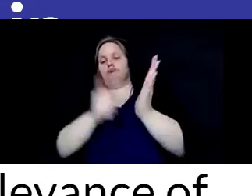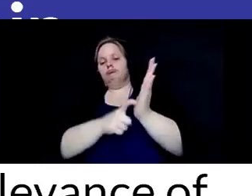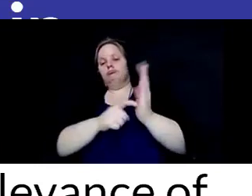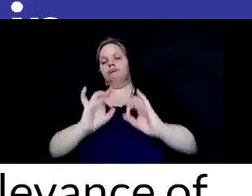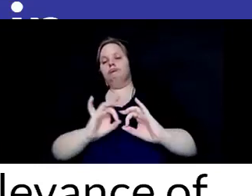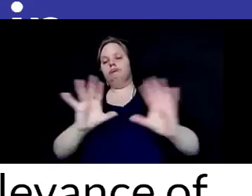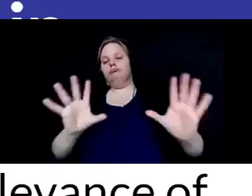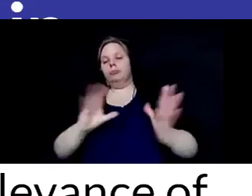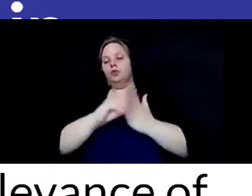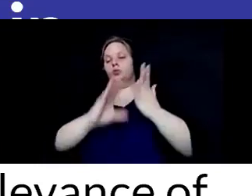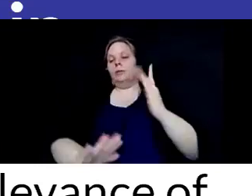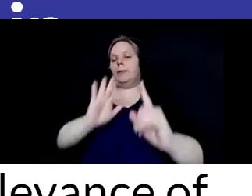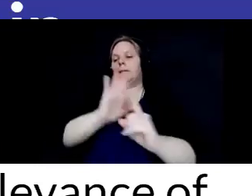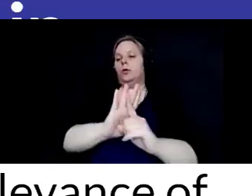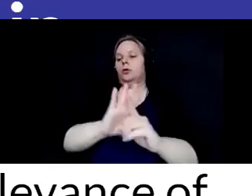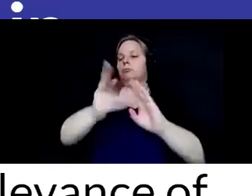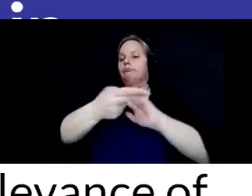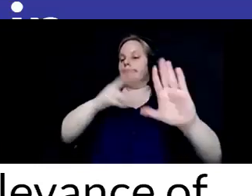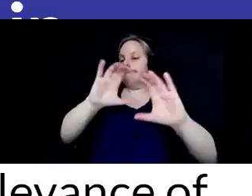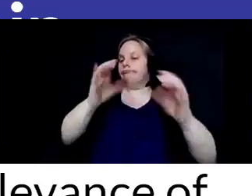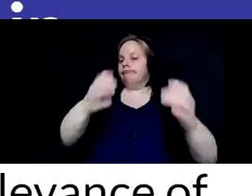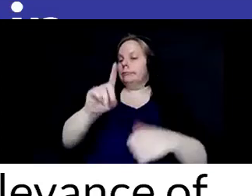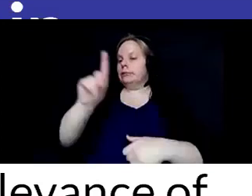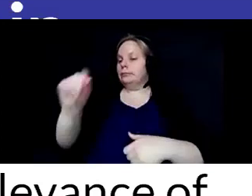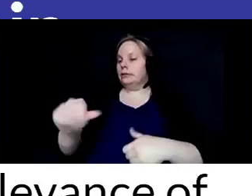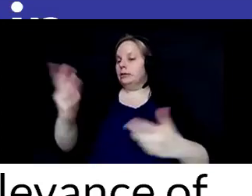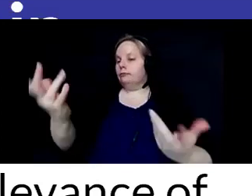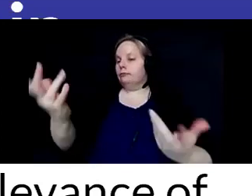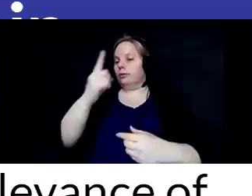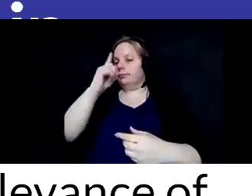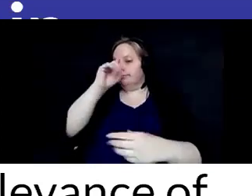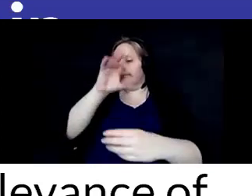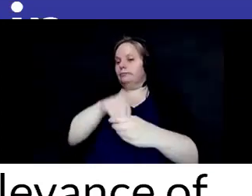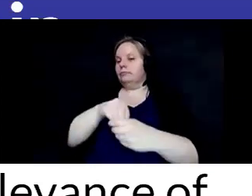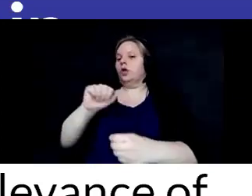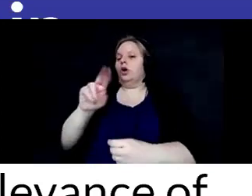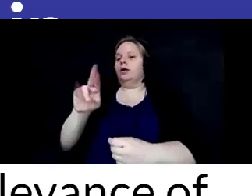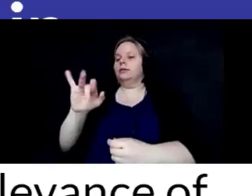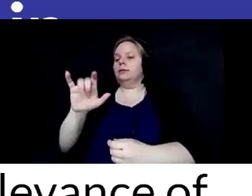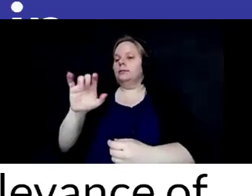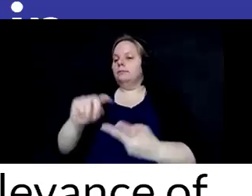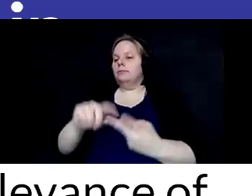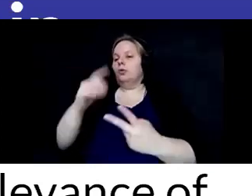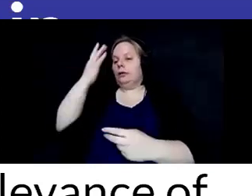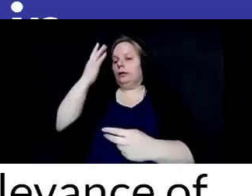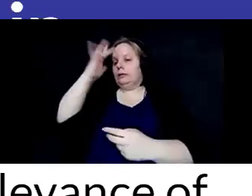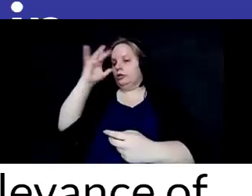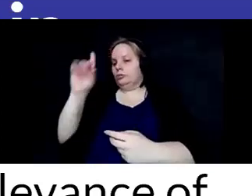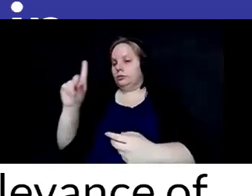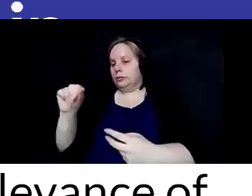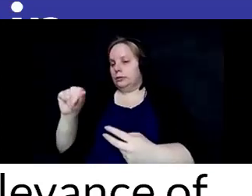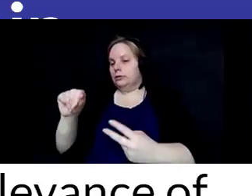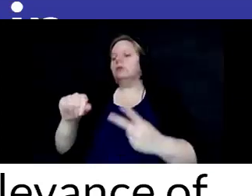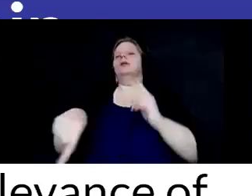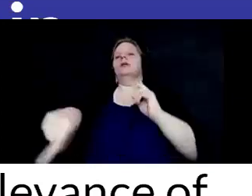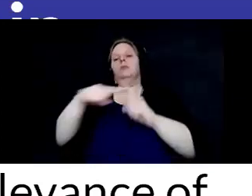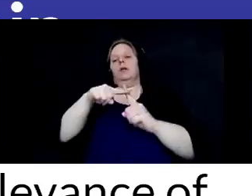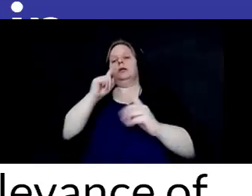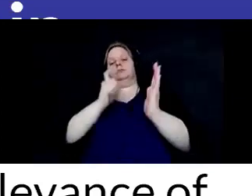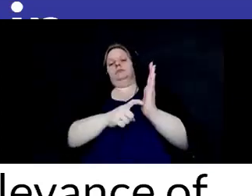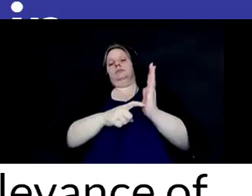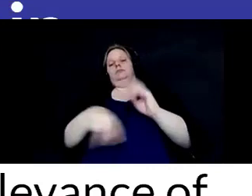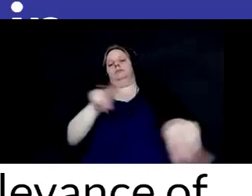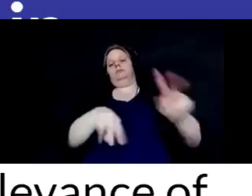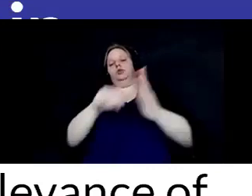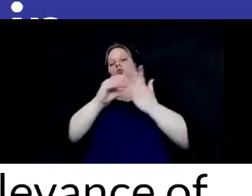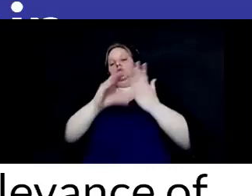student's category of disability, such as autism or intellectual disability, as well as to identify the student's